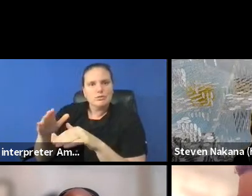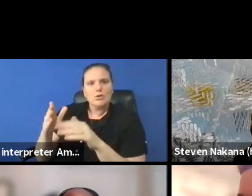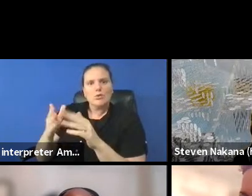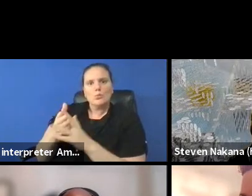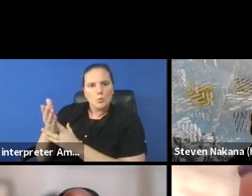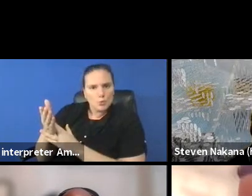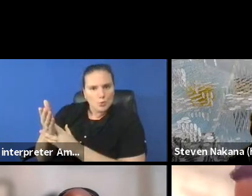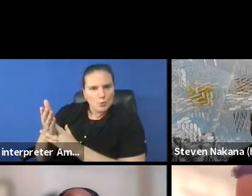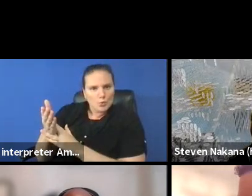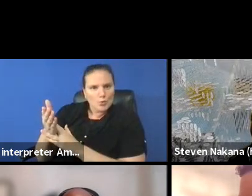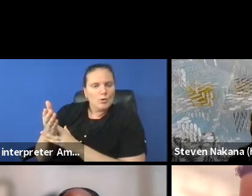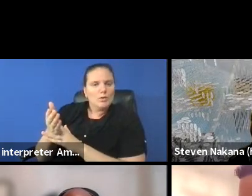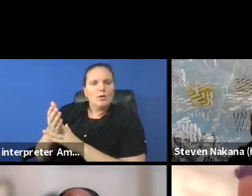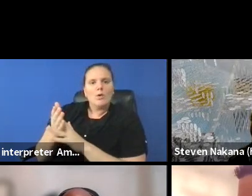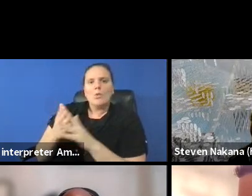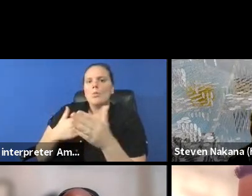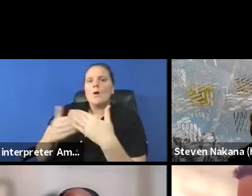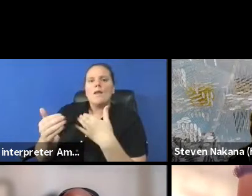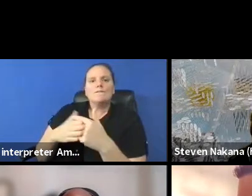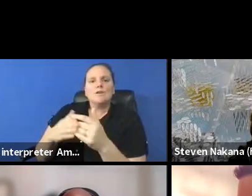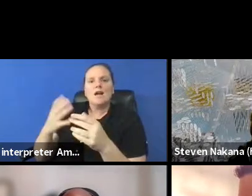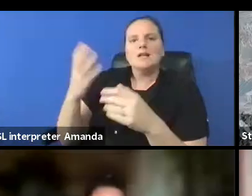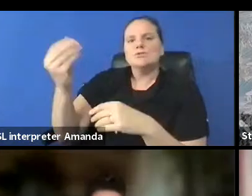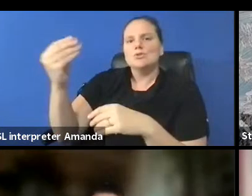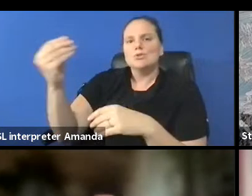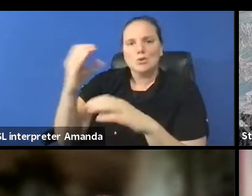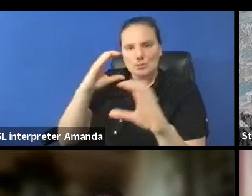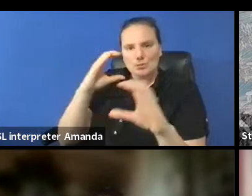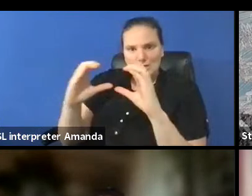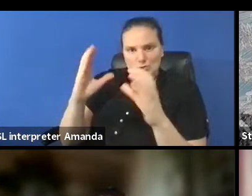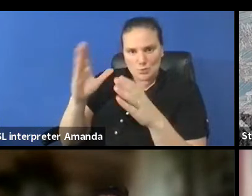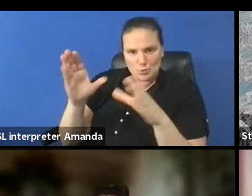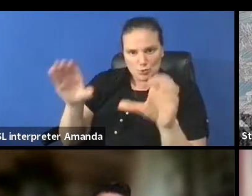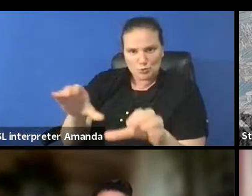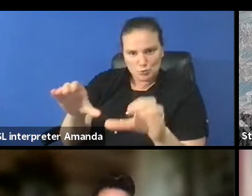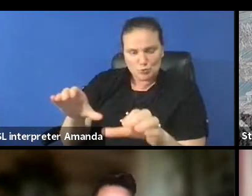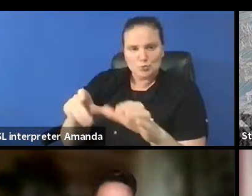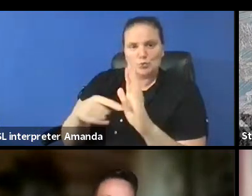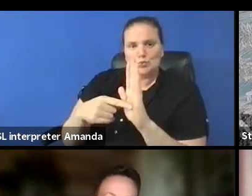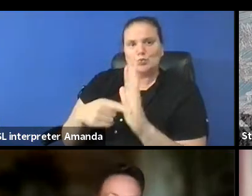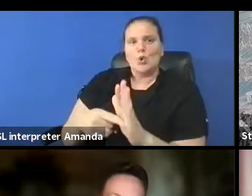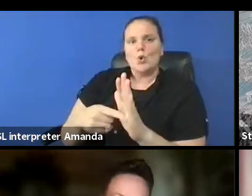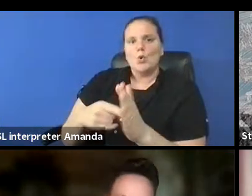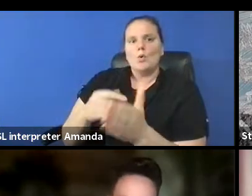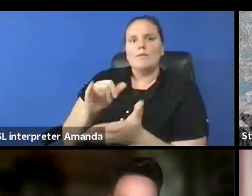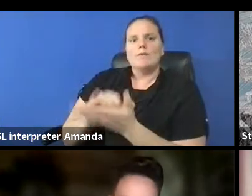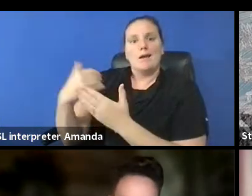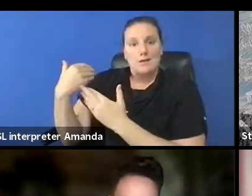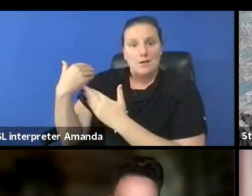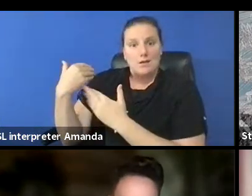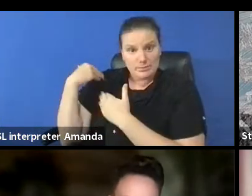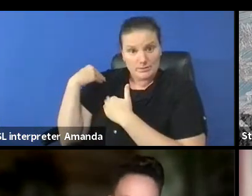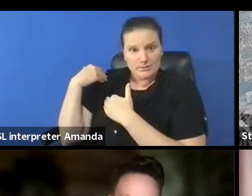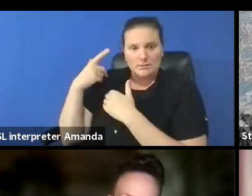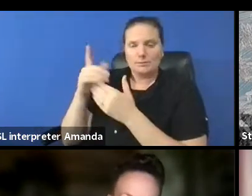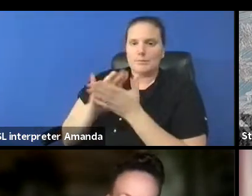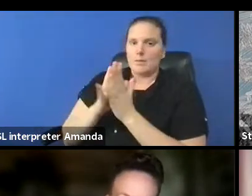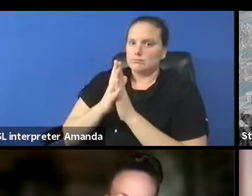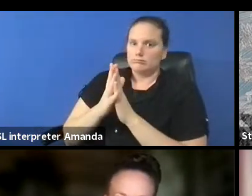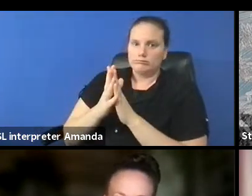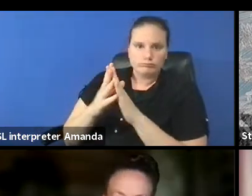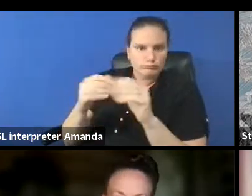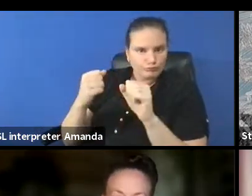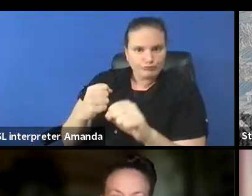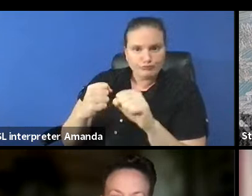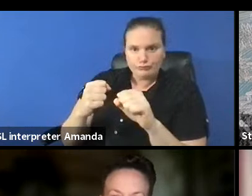through whatever external communications we're doing, to show kind of that accountability and just be super transparent in